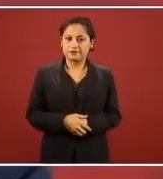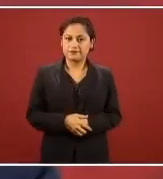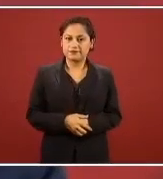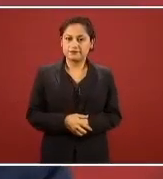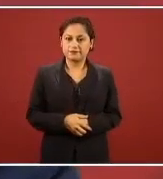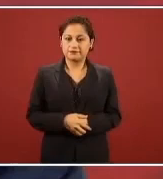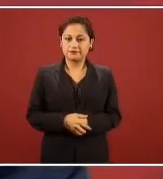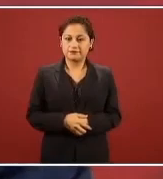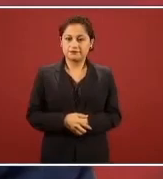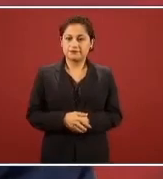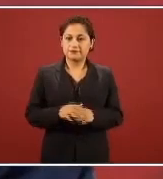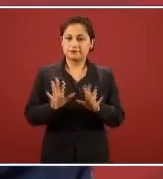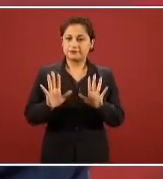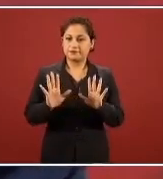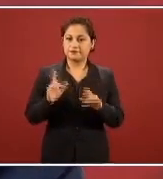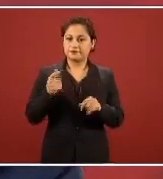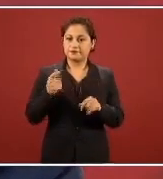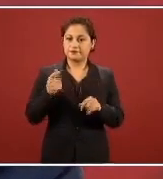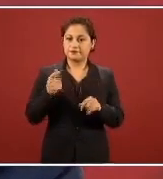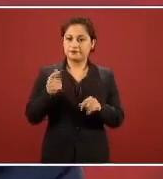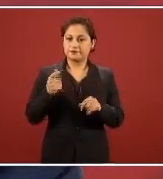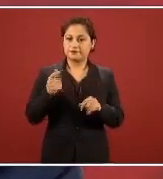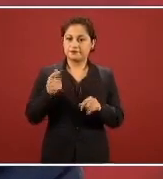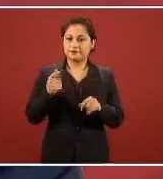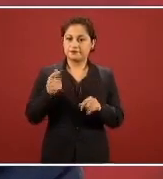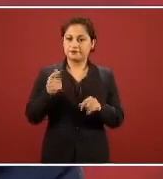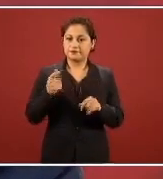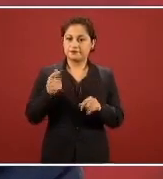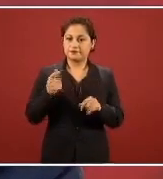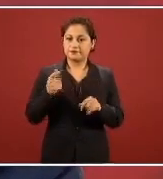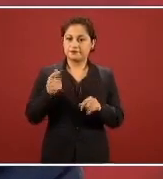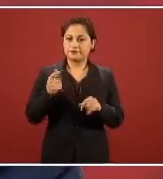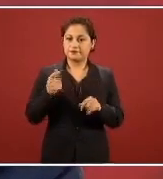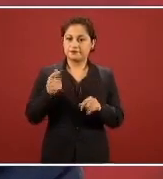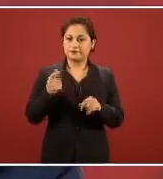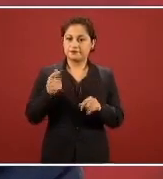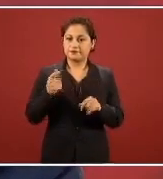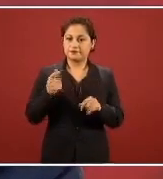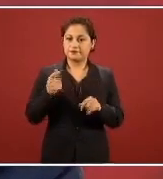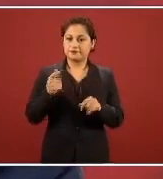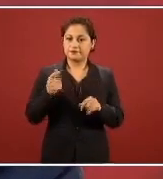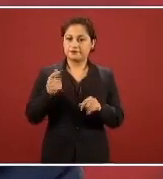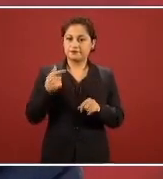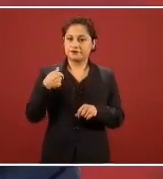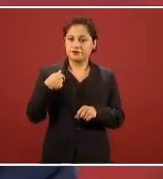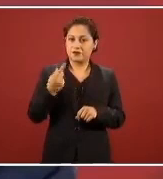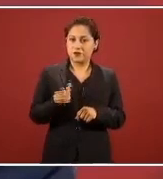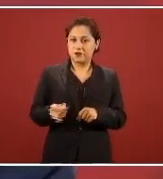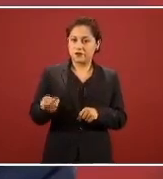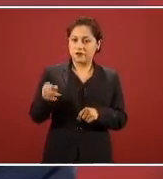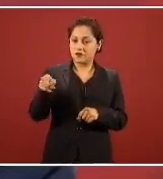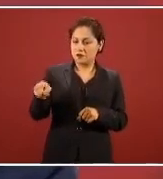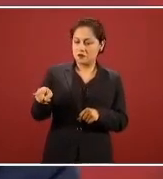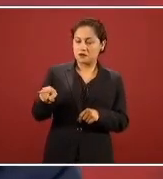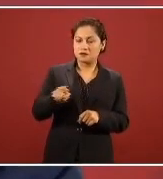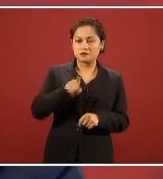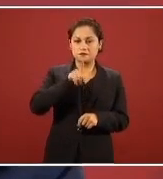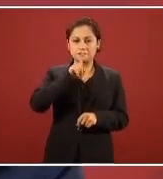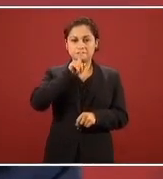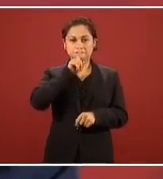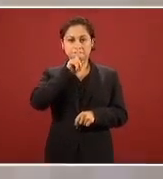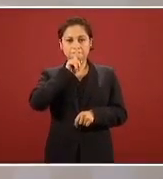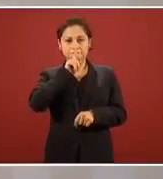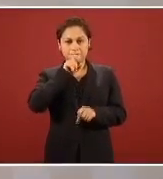¿Qué? ¿El silencio cómplice? Isn't it so that their complicit silence? ¿No es